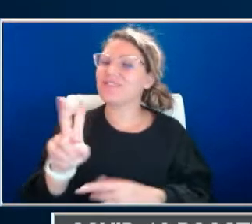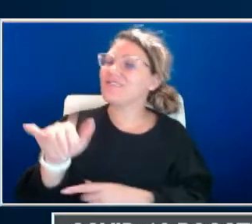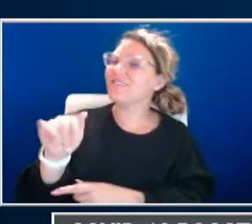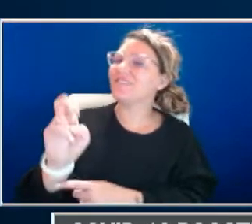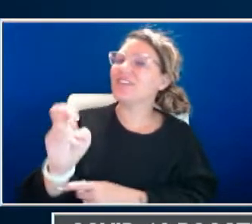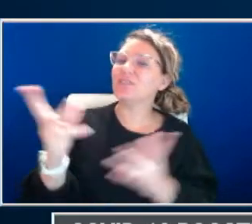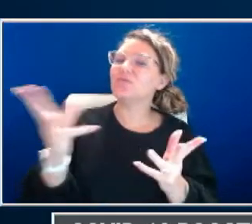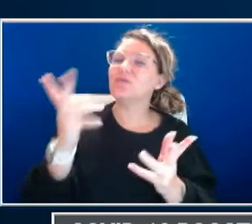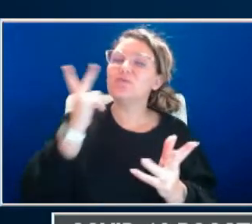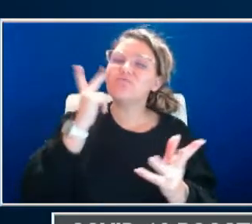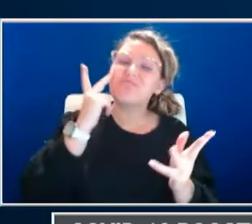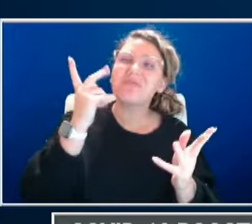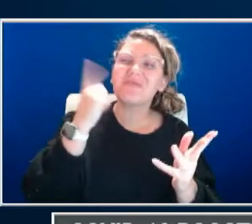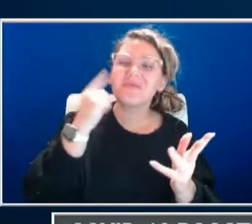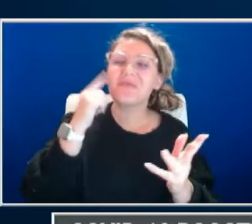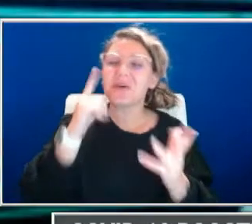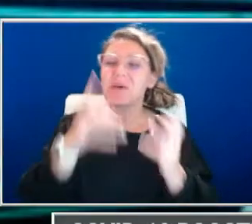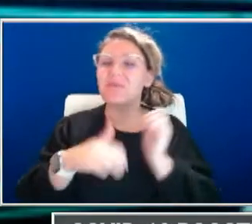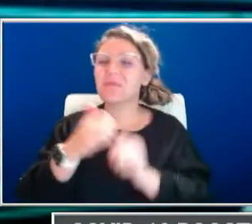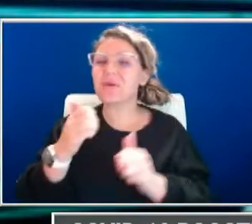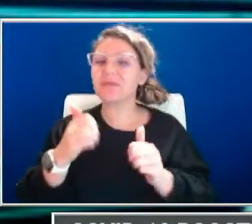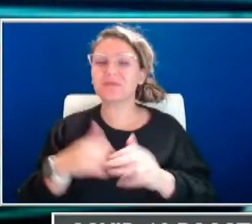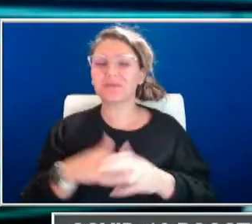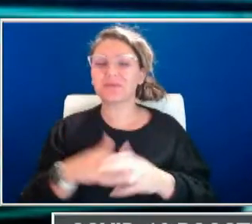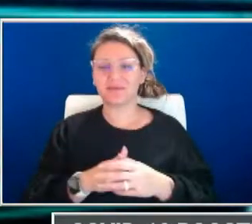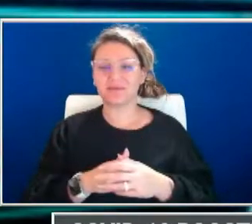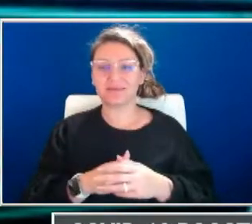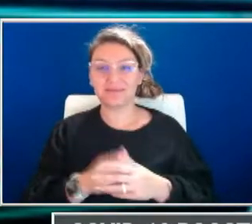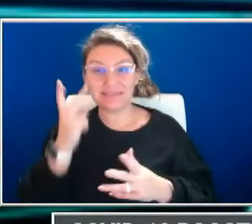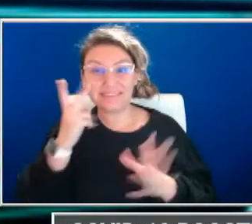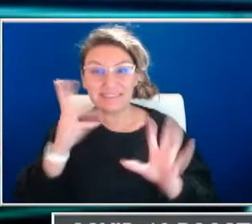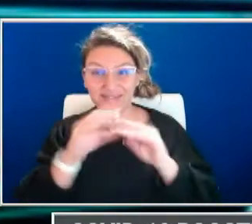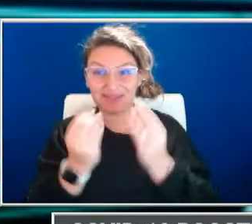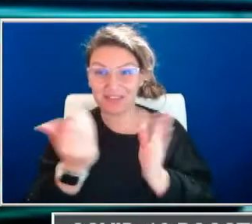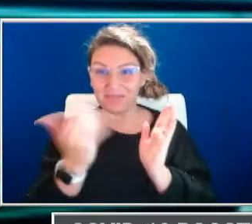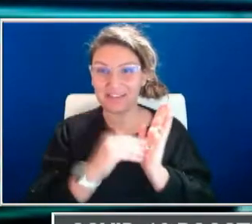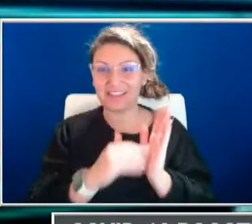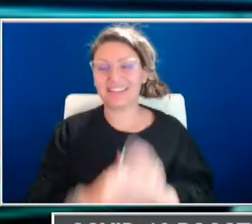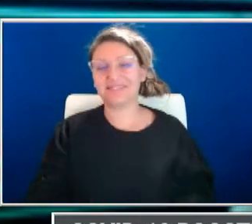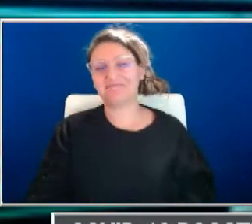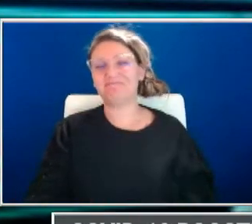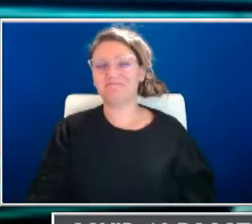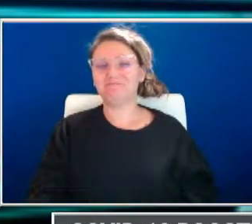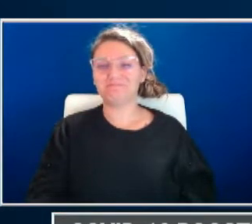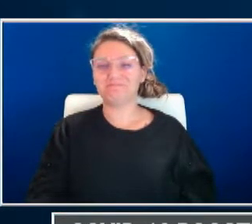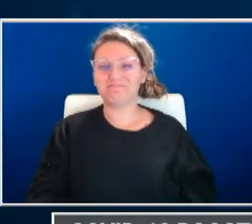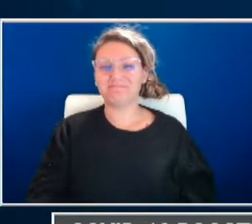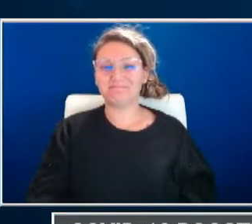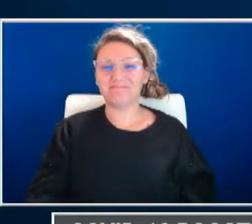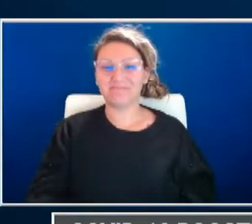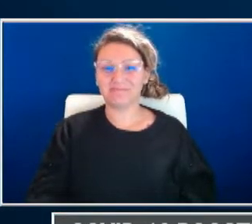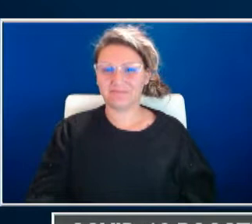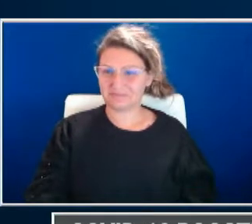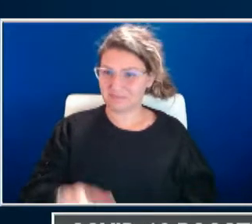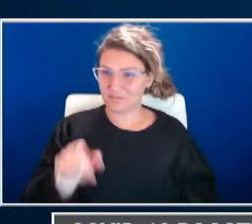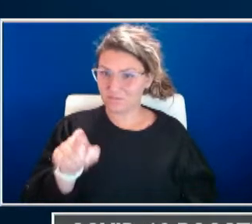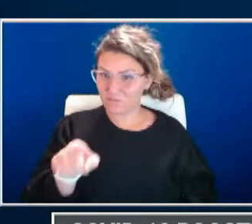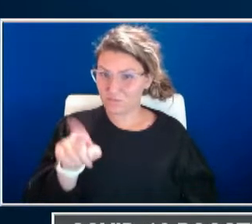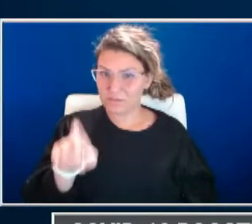most? Oh, being able to see family again. Have you had to stay clear? And